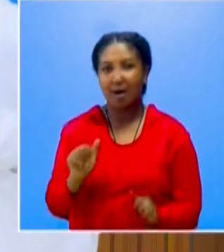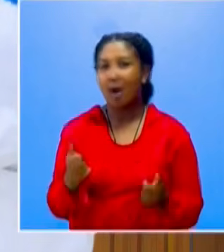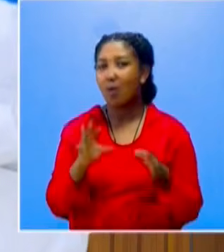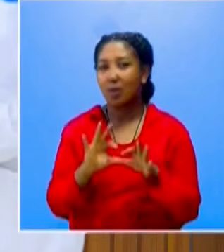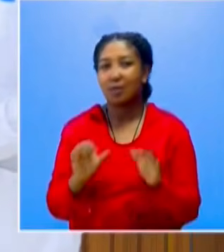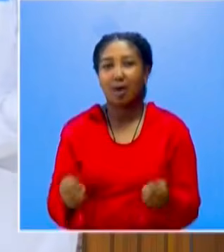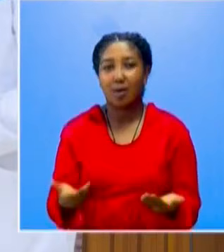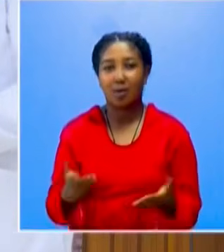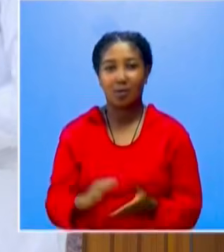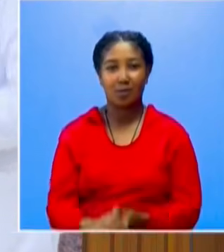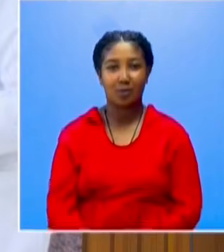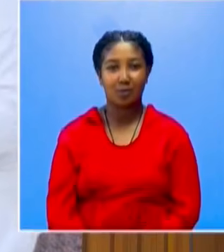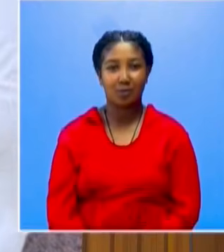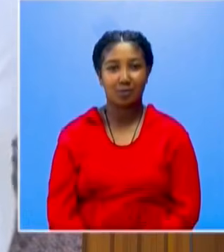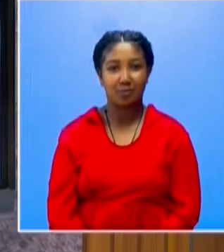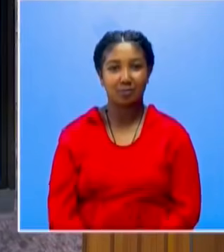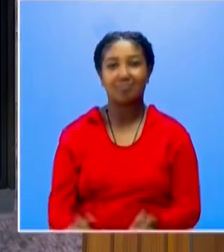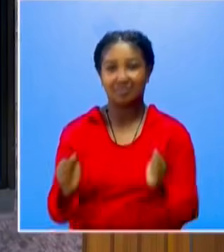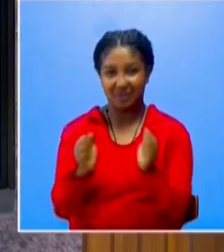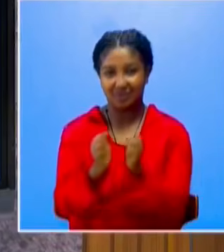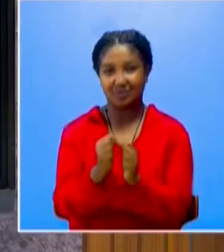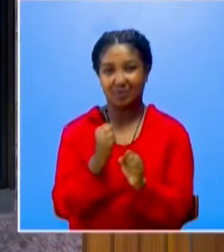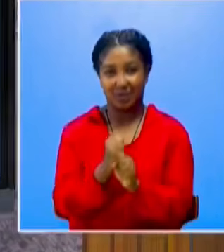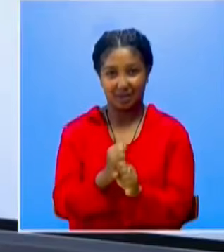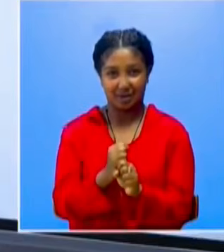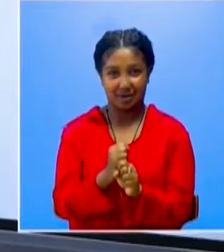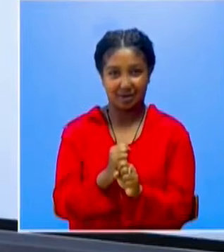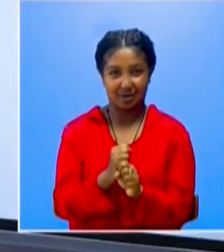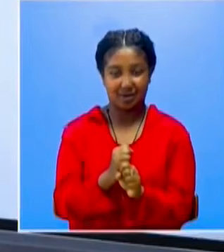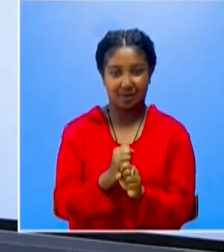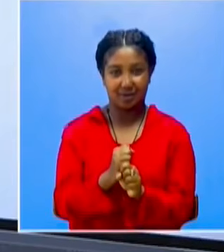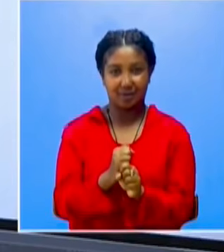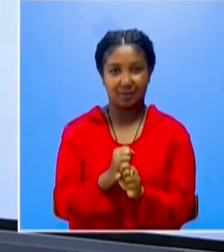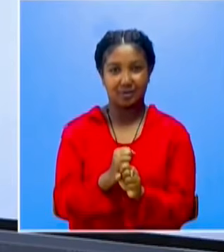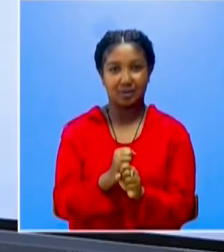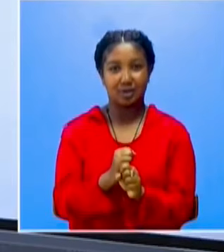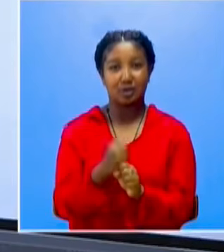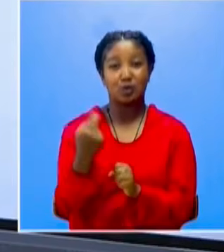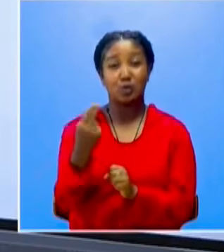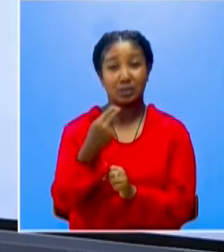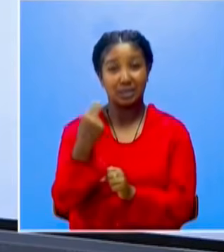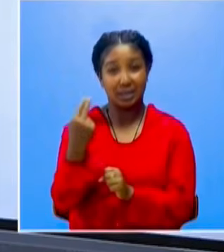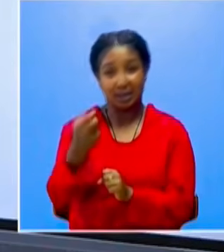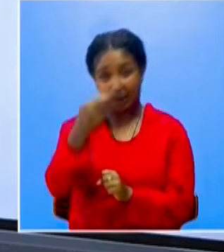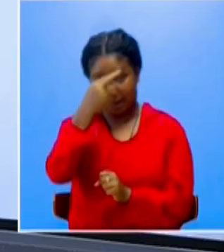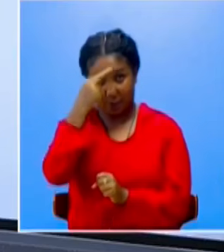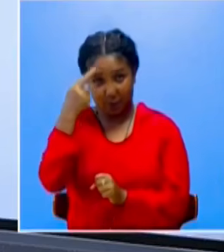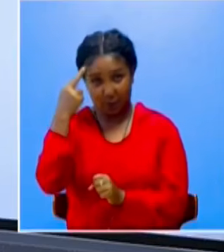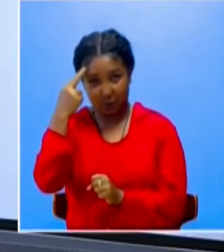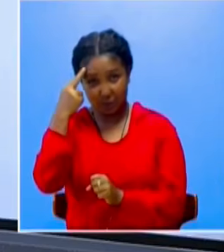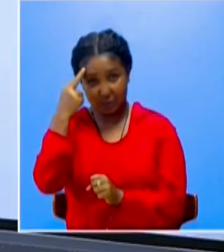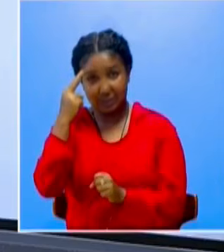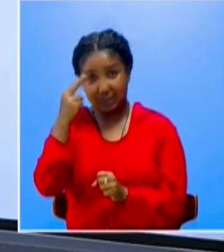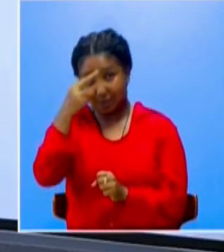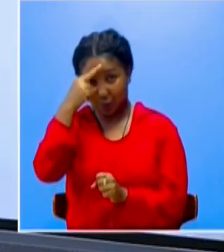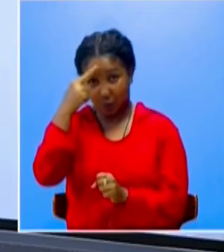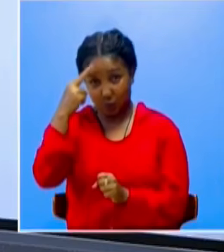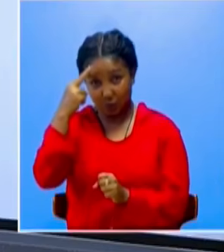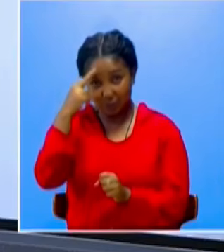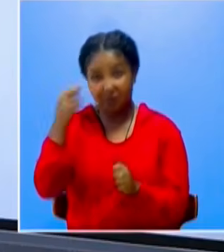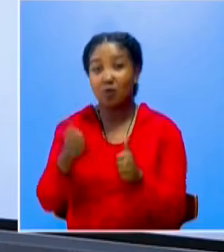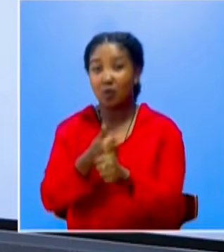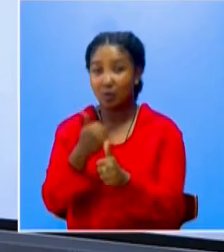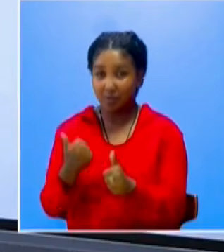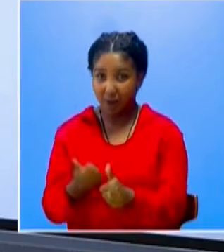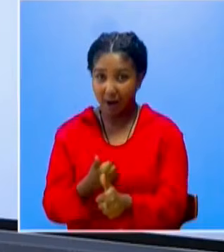say? Let's do it together. Okay, since we are using because, then because is followed